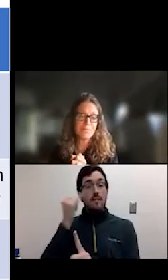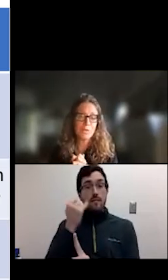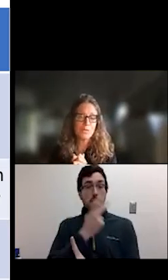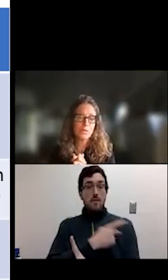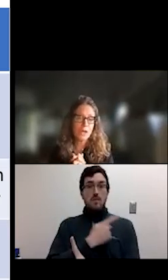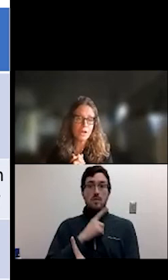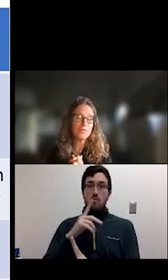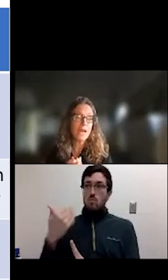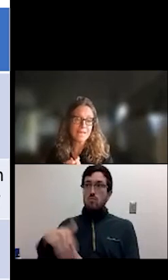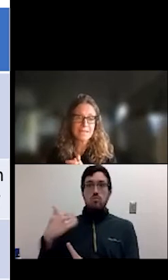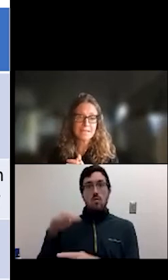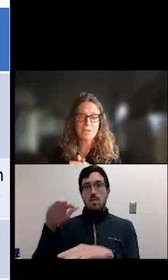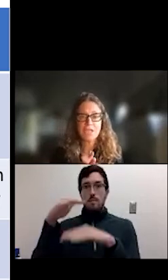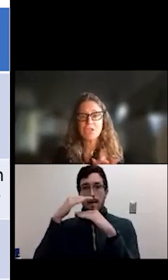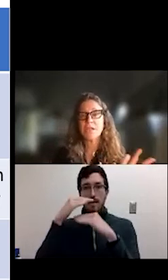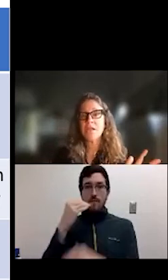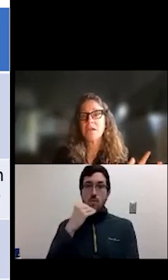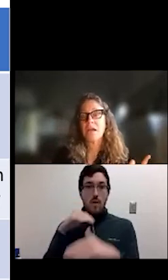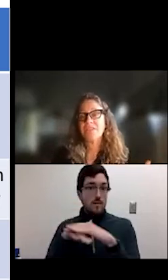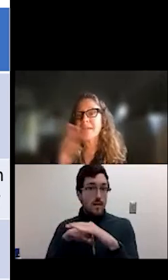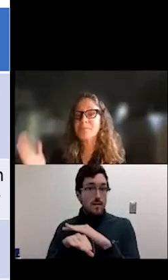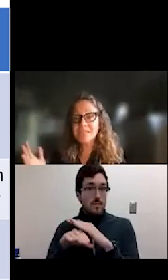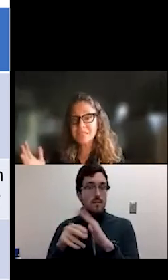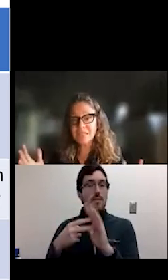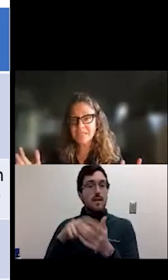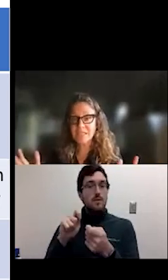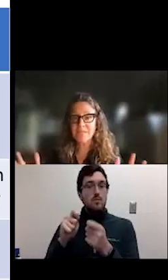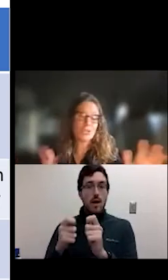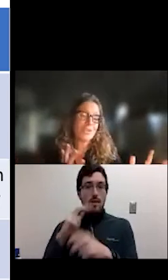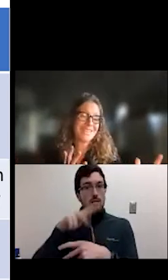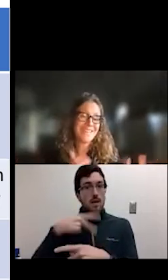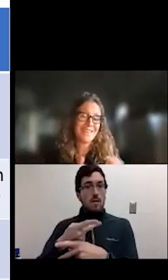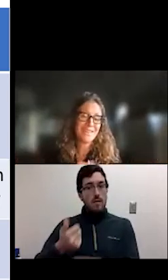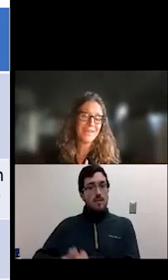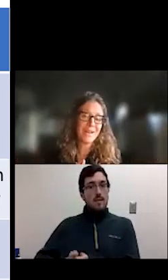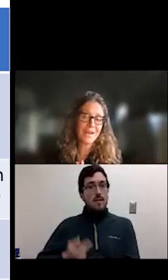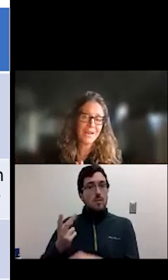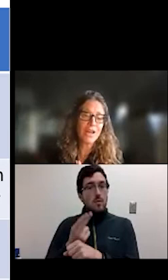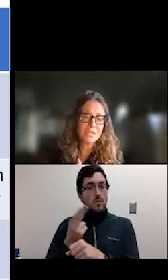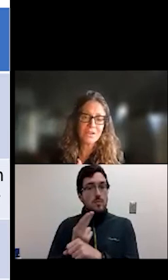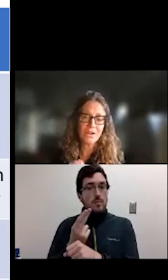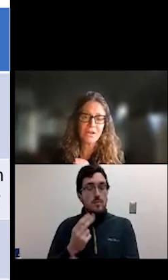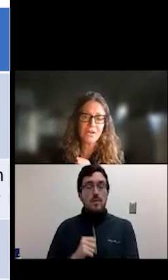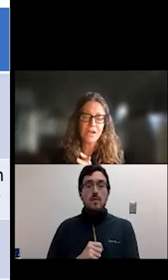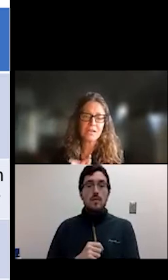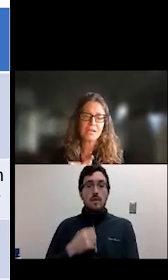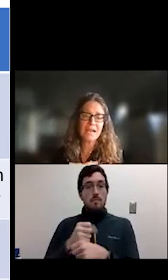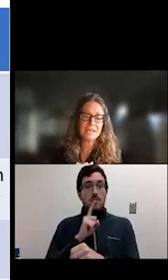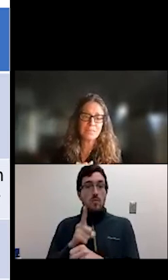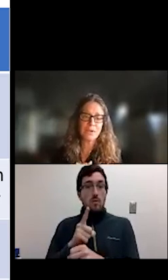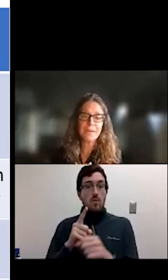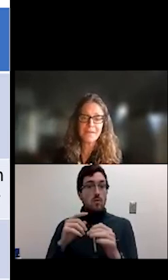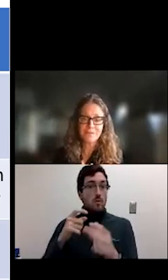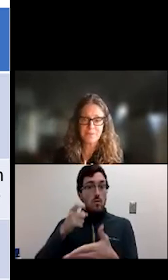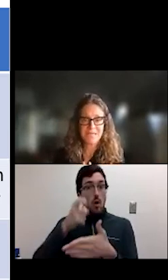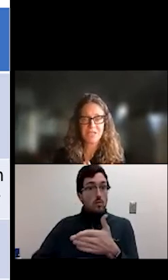limited food access. They're changing the type of insulin to make sure that the costs are